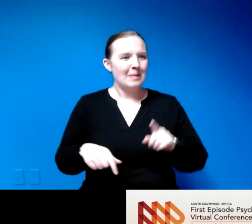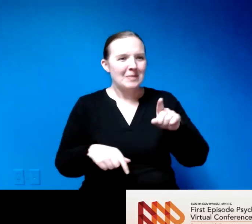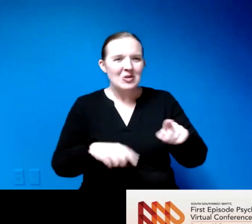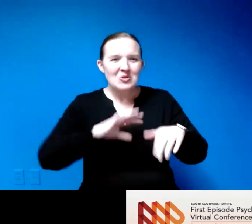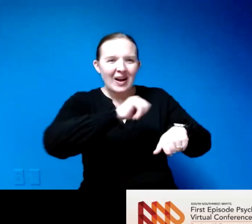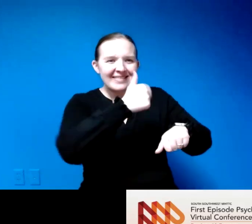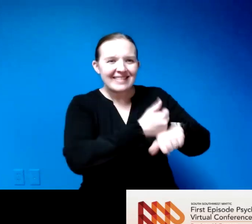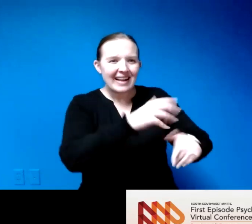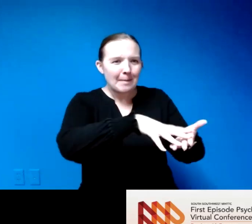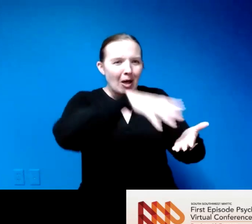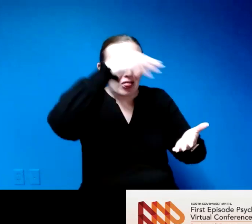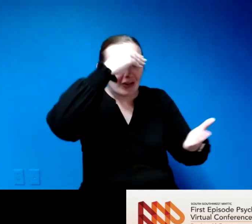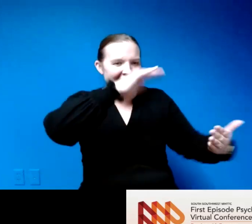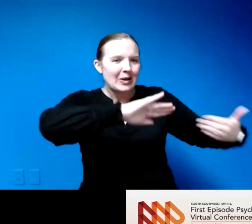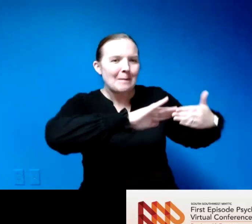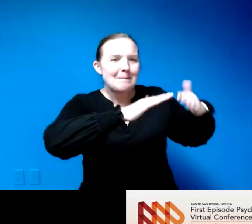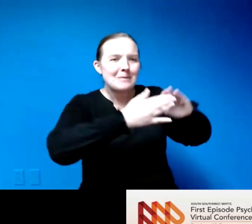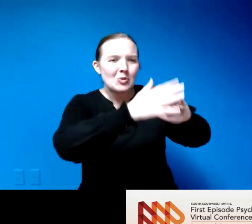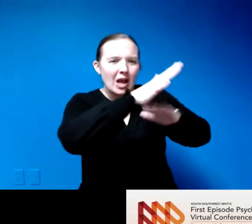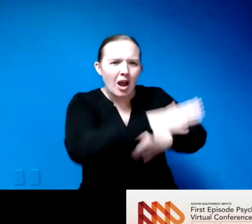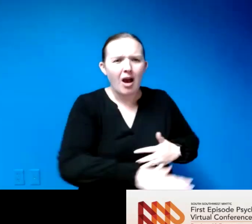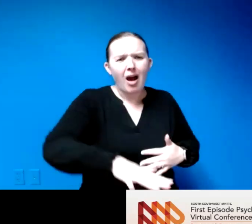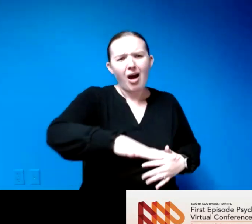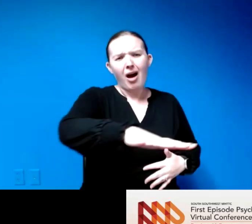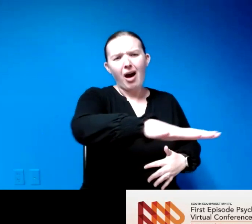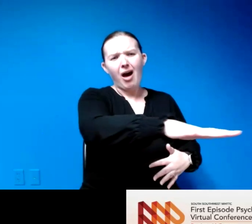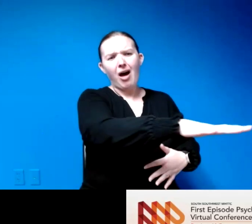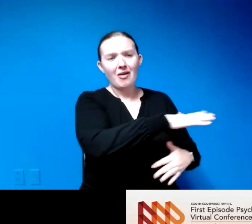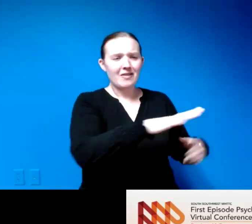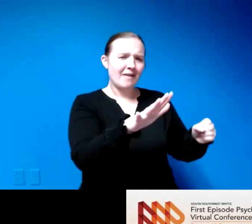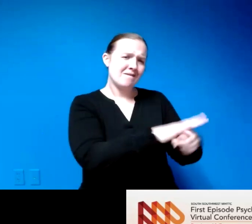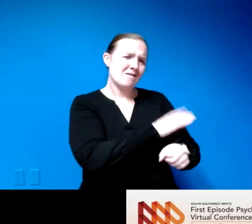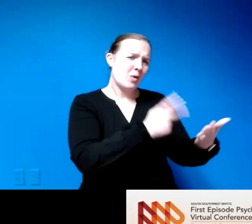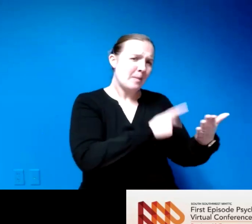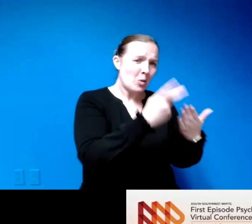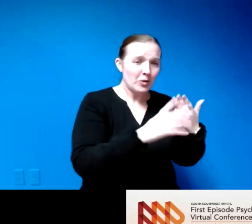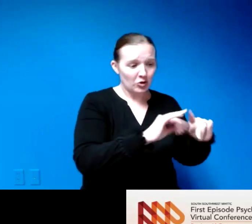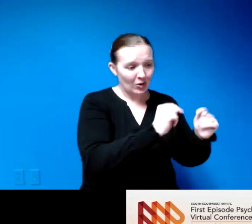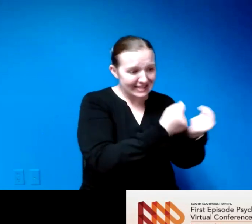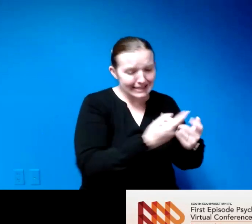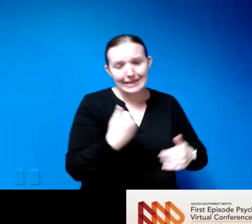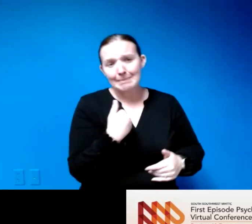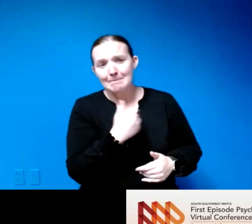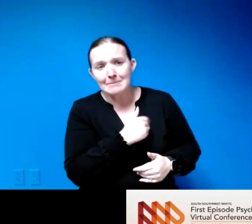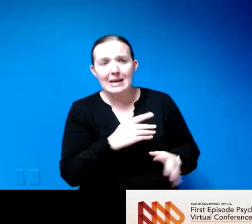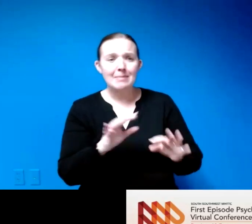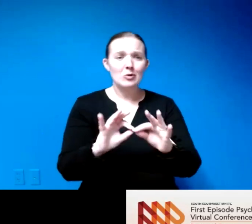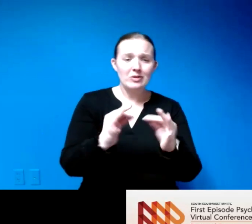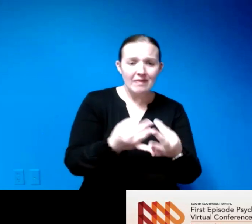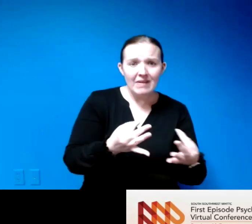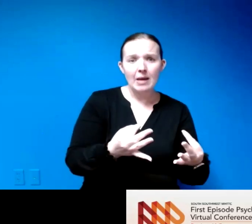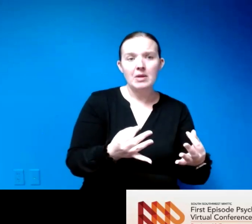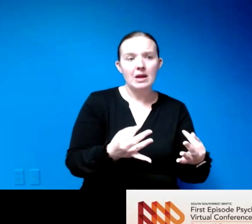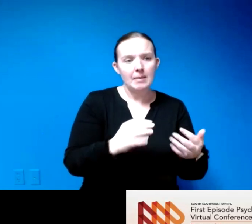a learning community across your entire program, your team, your members, your families,